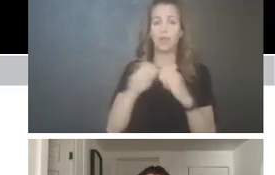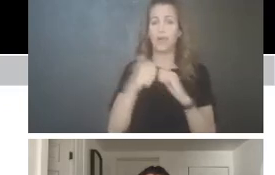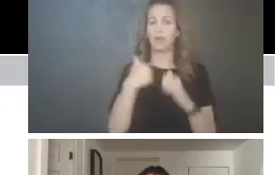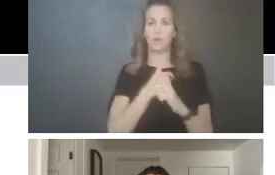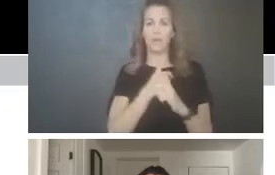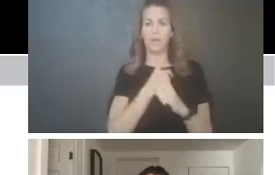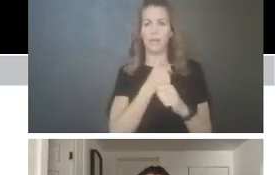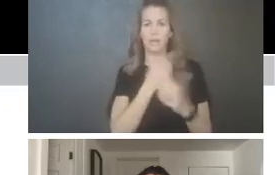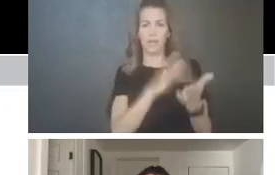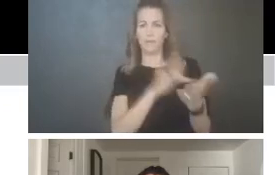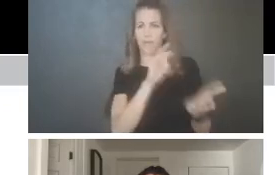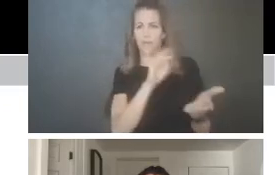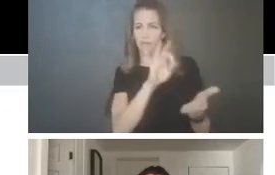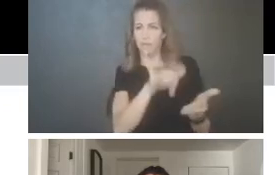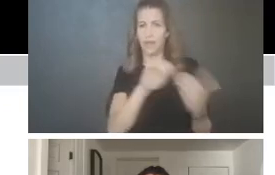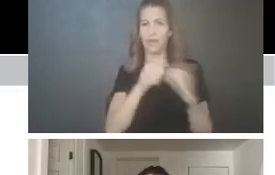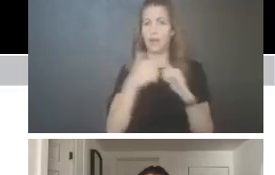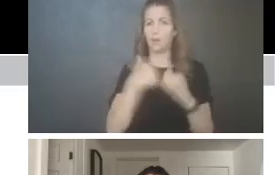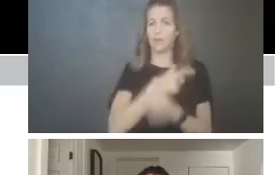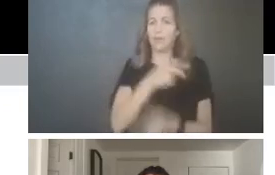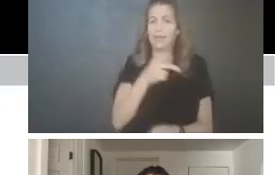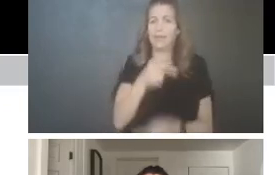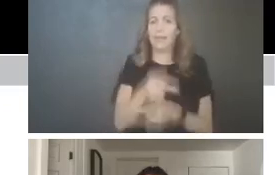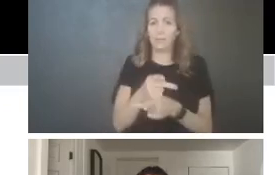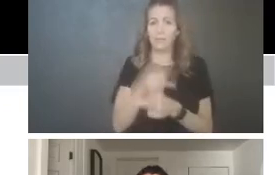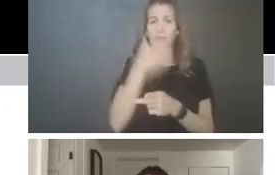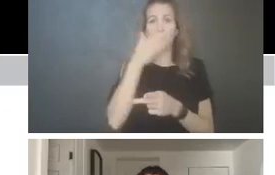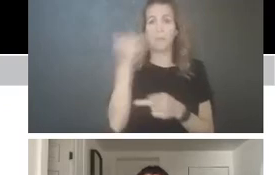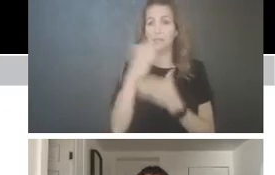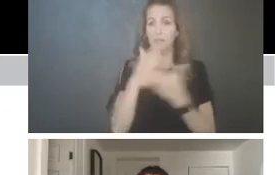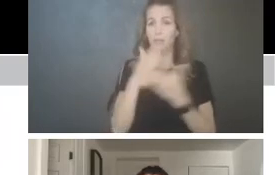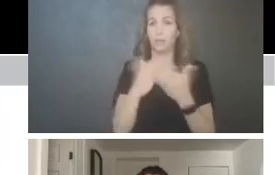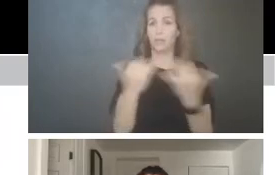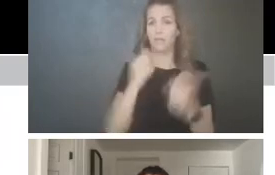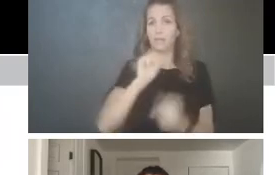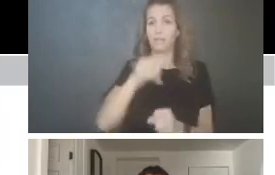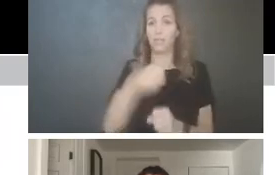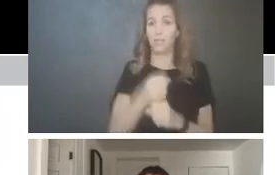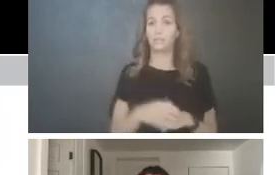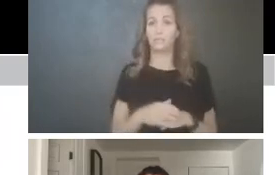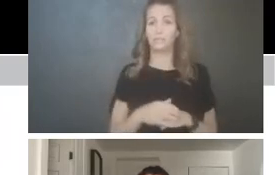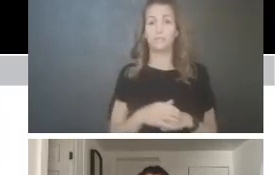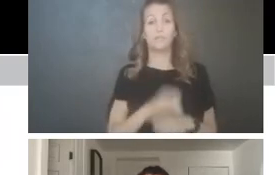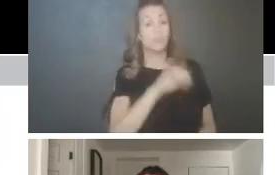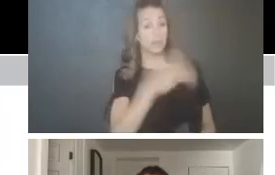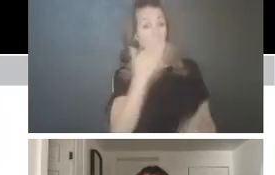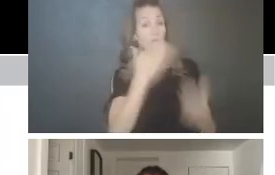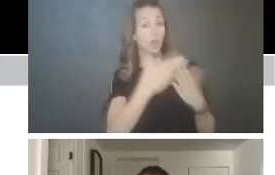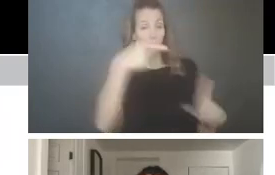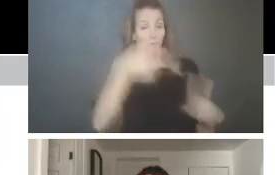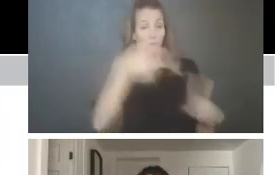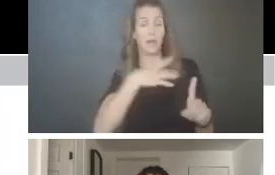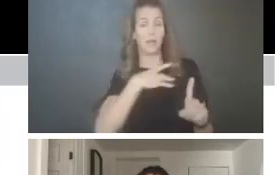forward with that and keep the best parts of this year? That is a really good point, and I like your